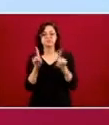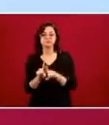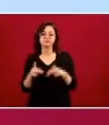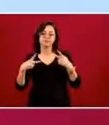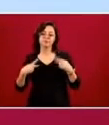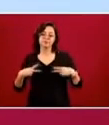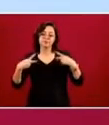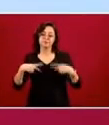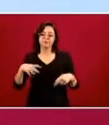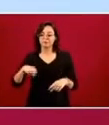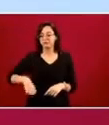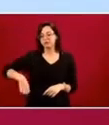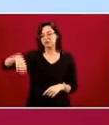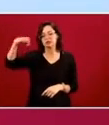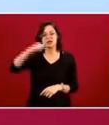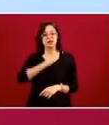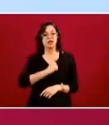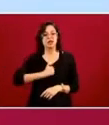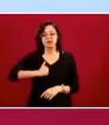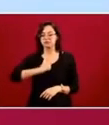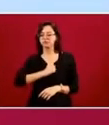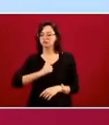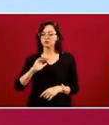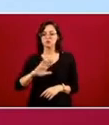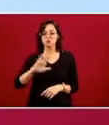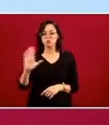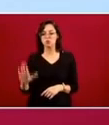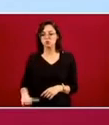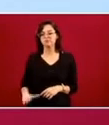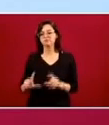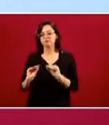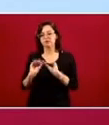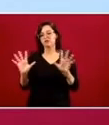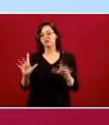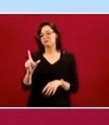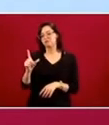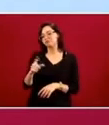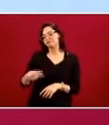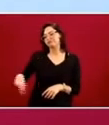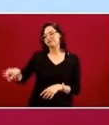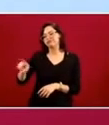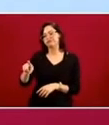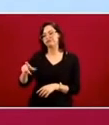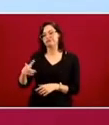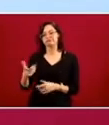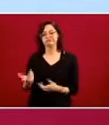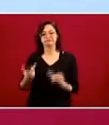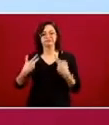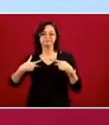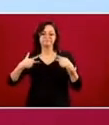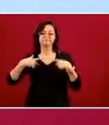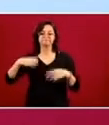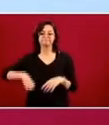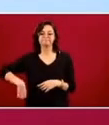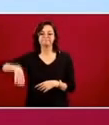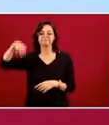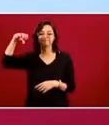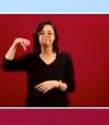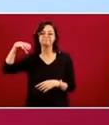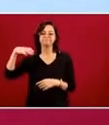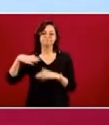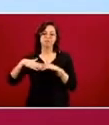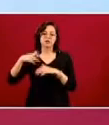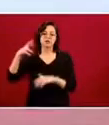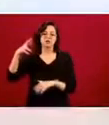When it comes to the mortality index, it is also quite clear that there is a